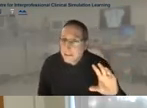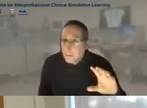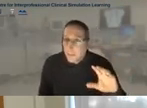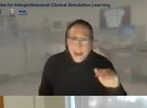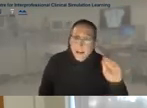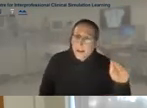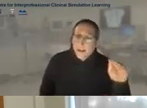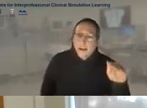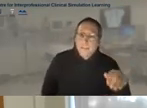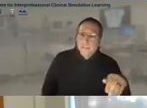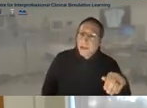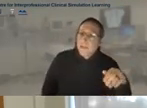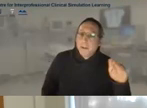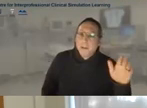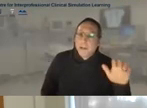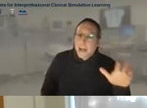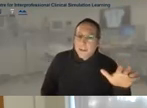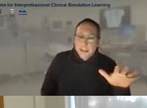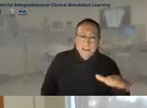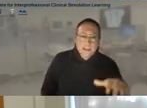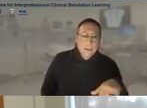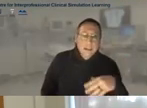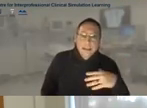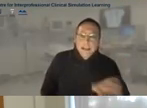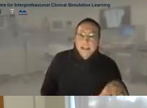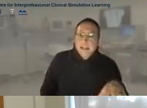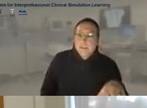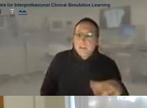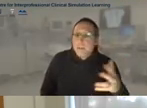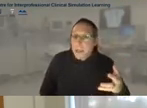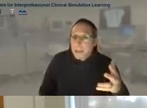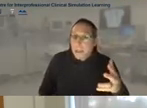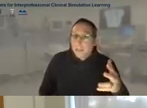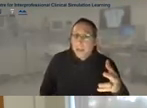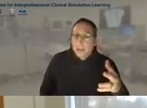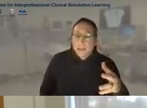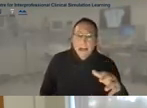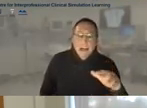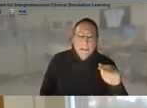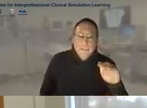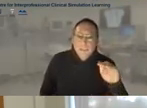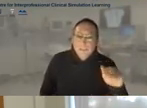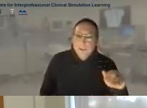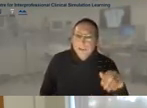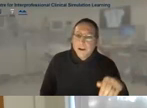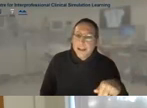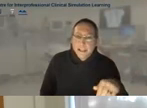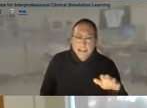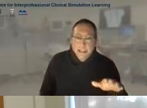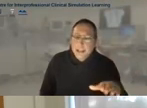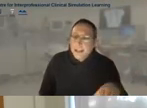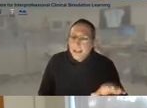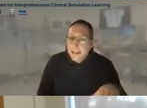to that, many of you probably already have access to it. And in terms of simulation collaboration, feel free to contact